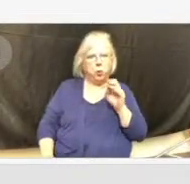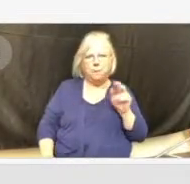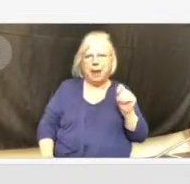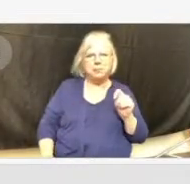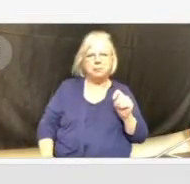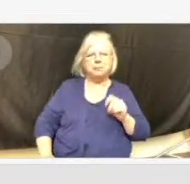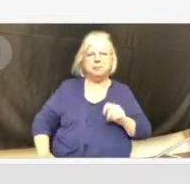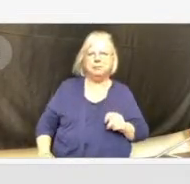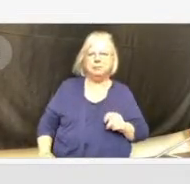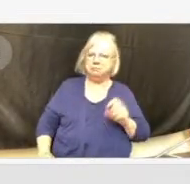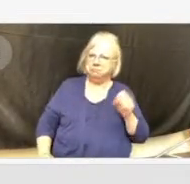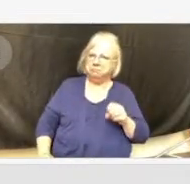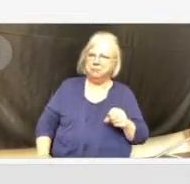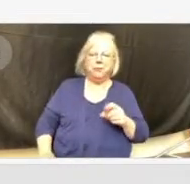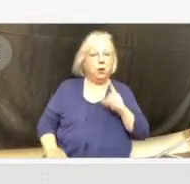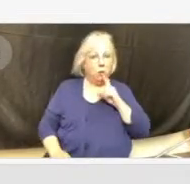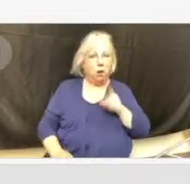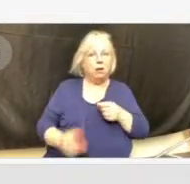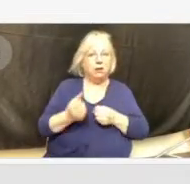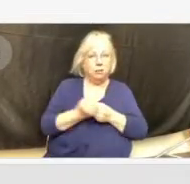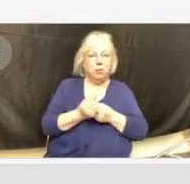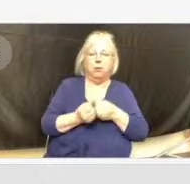right. Okay.